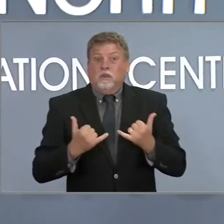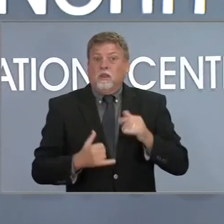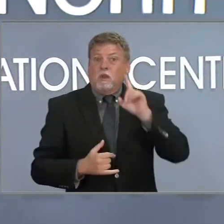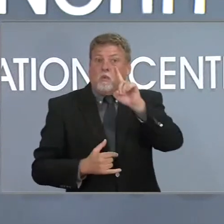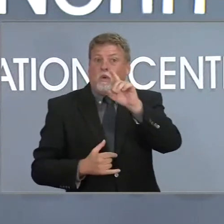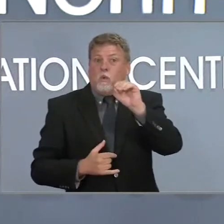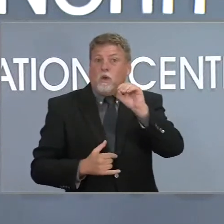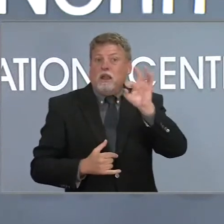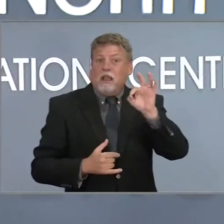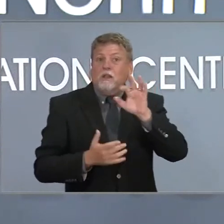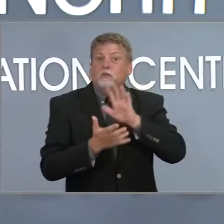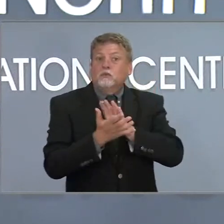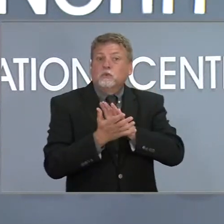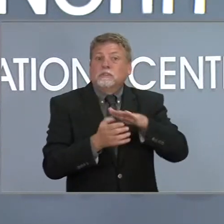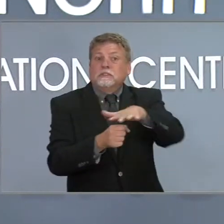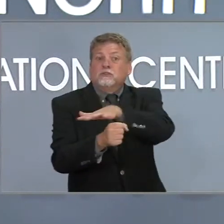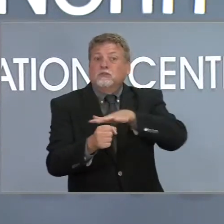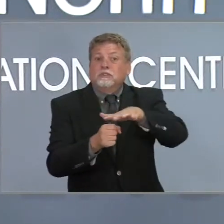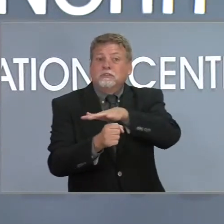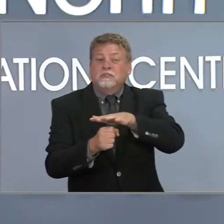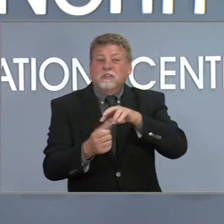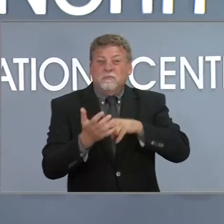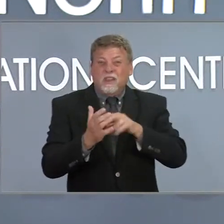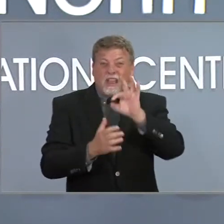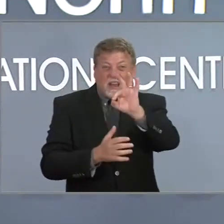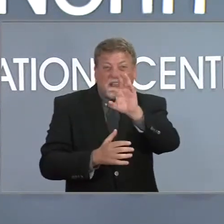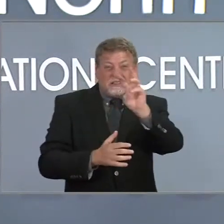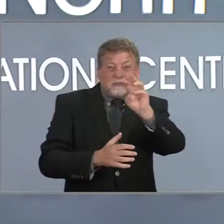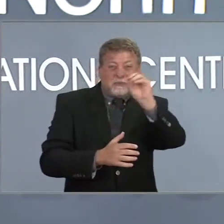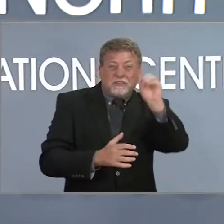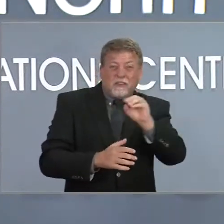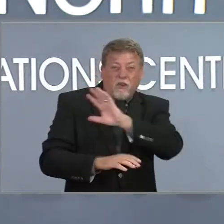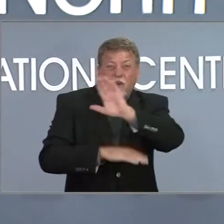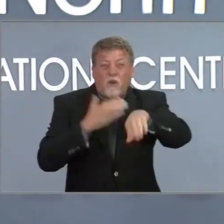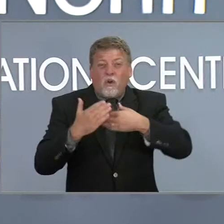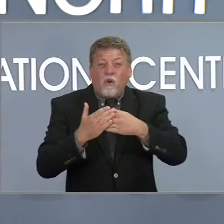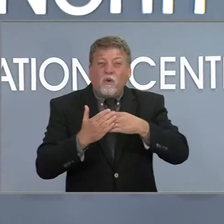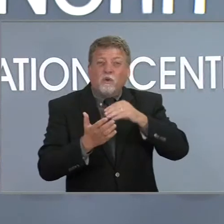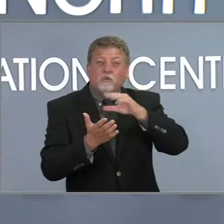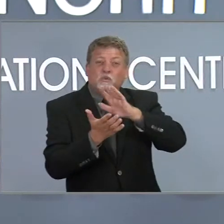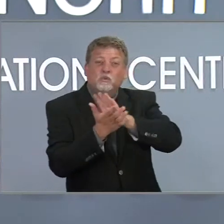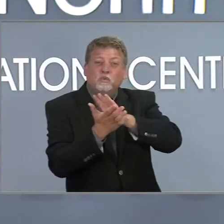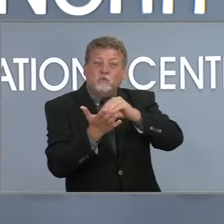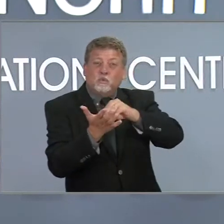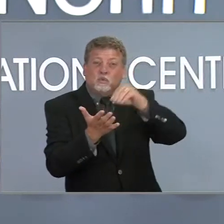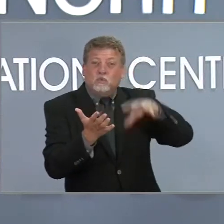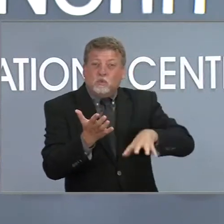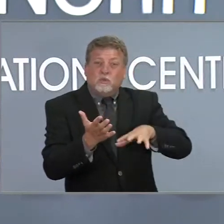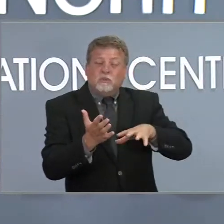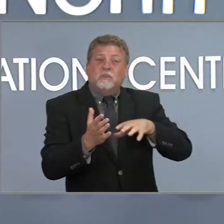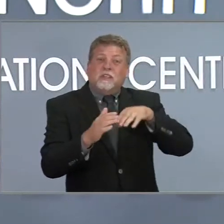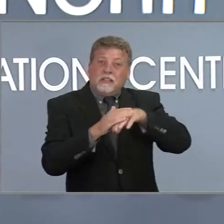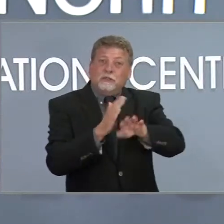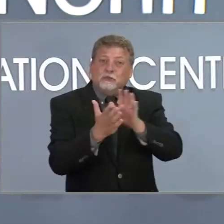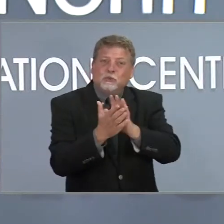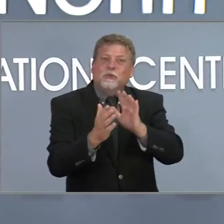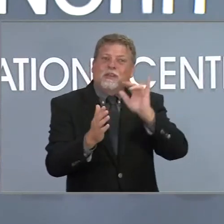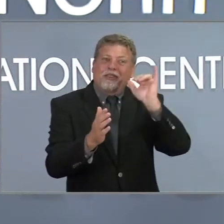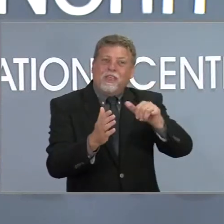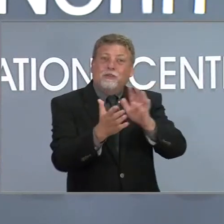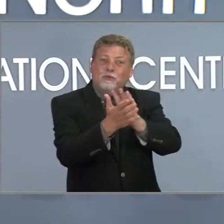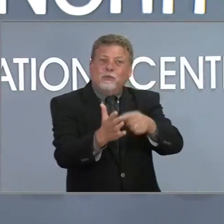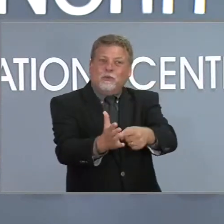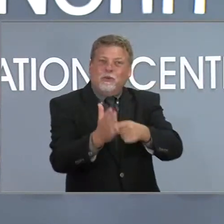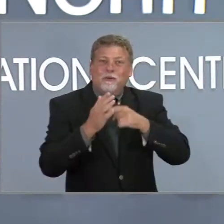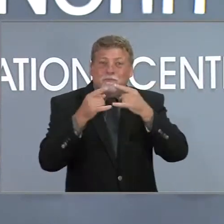109 districts covering more than 96% of children with mandatory masks. That's a remarkable